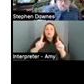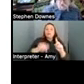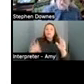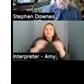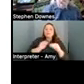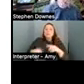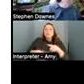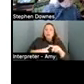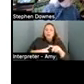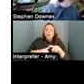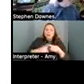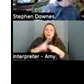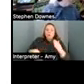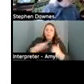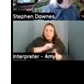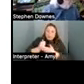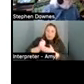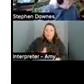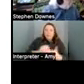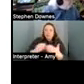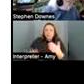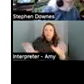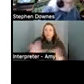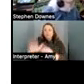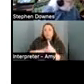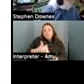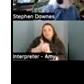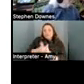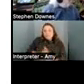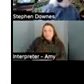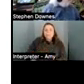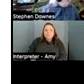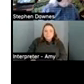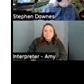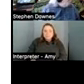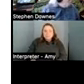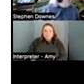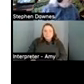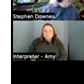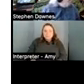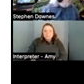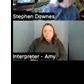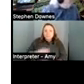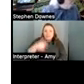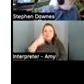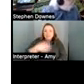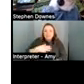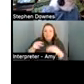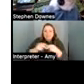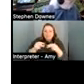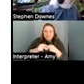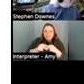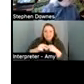students to do for themselves and i see my slides have done a little creative